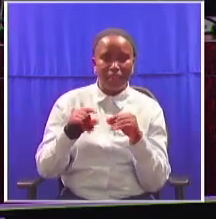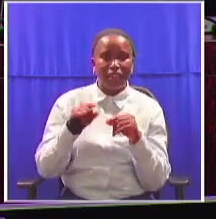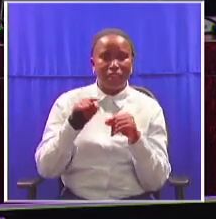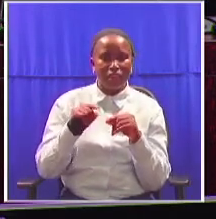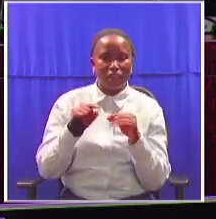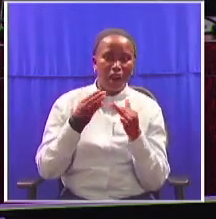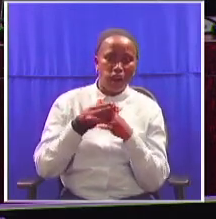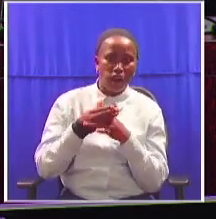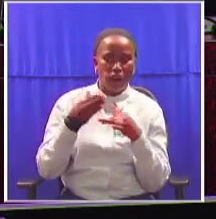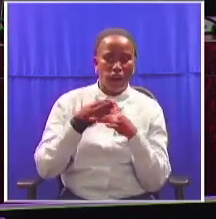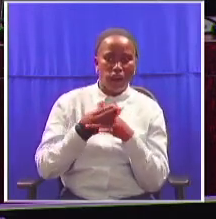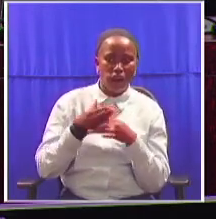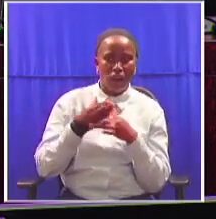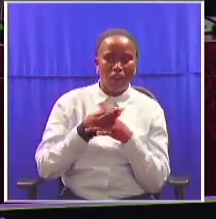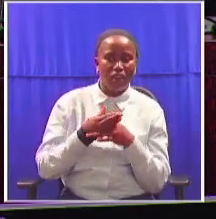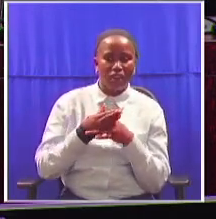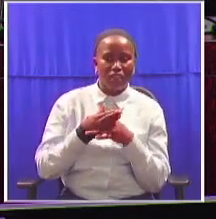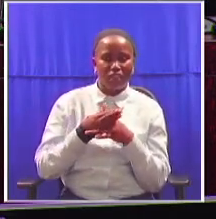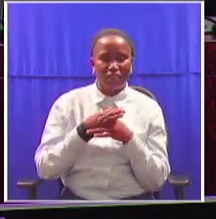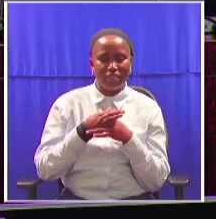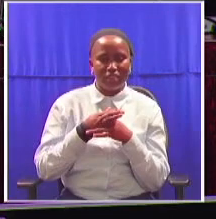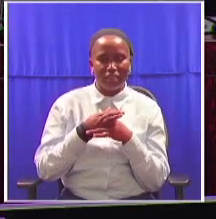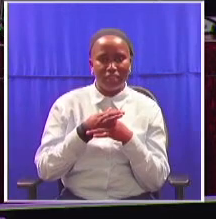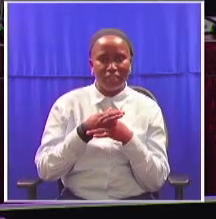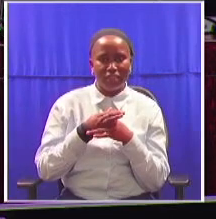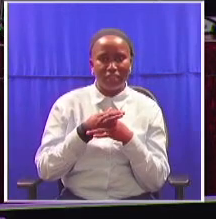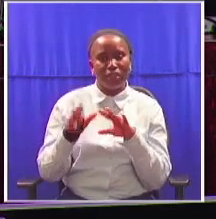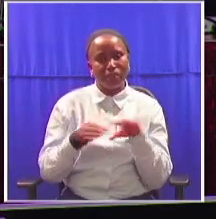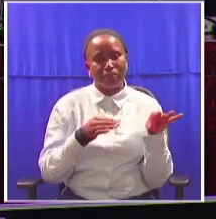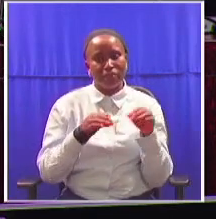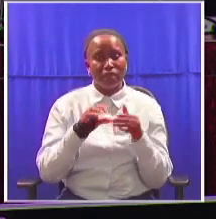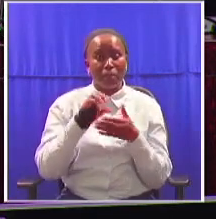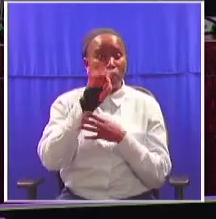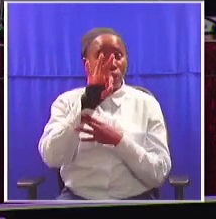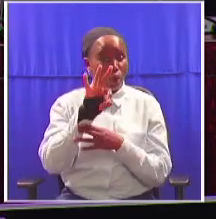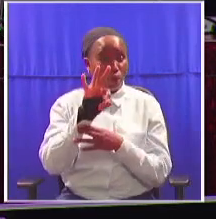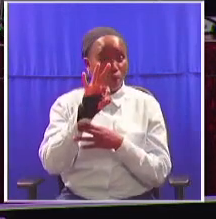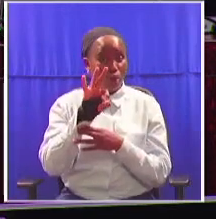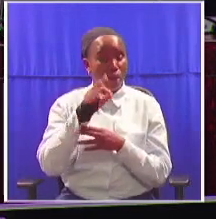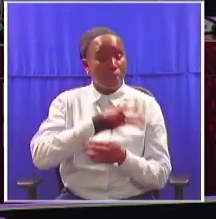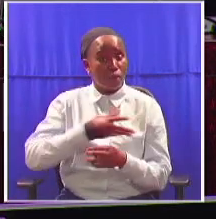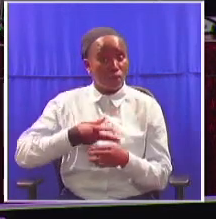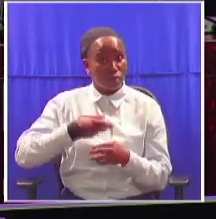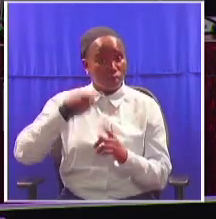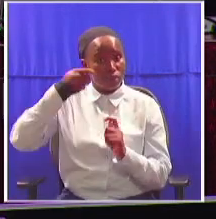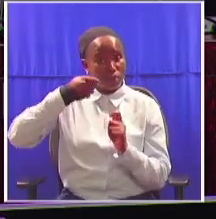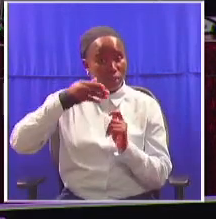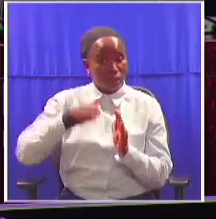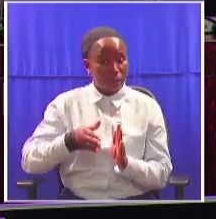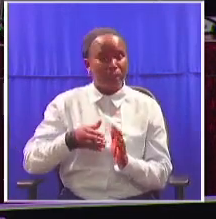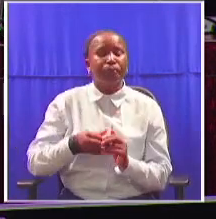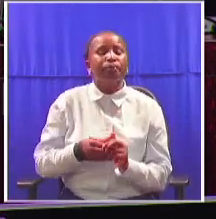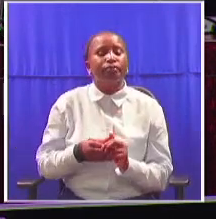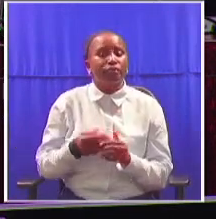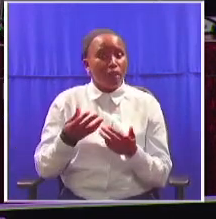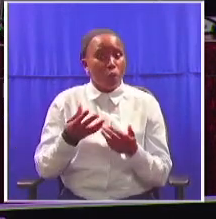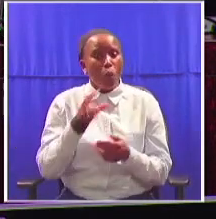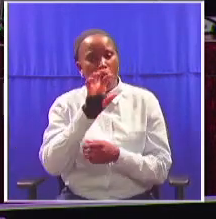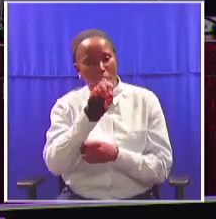in energy supply. Third, Madam Speaker, we have enabled